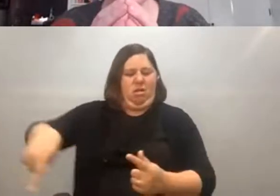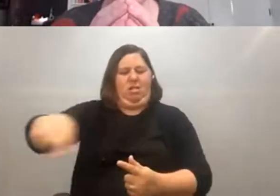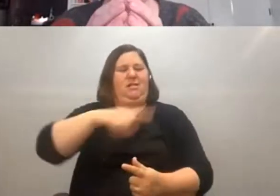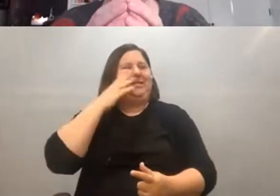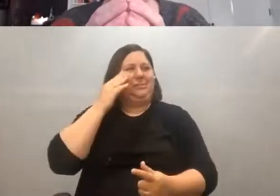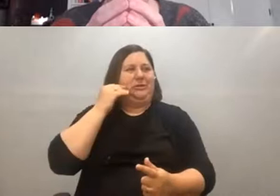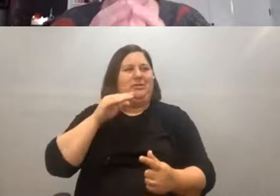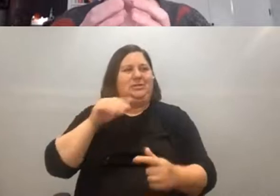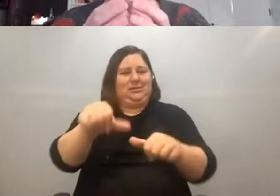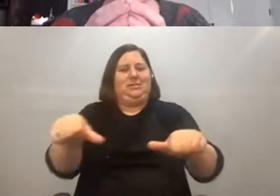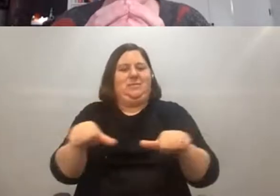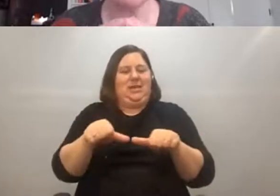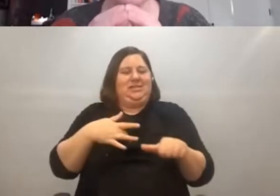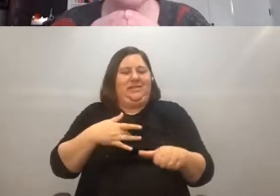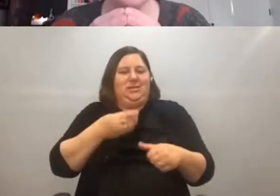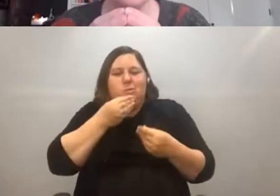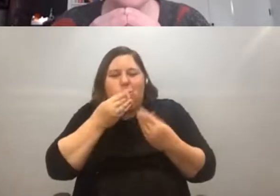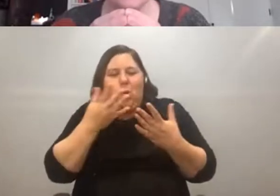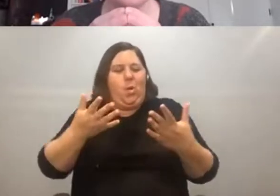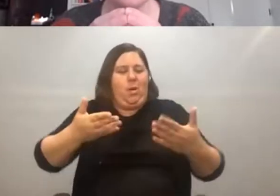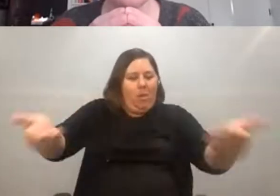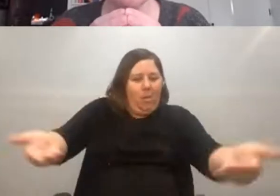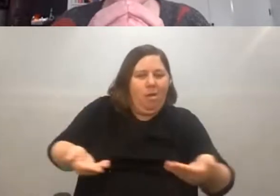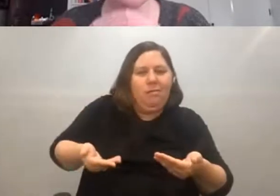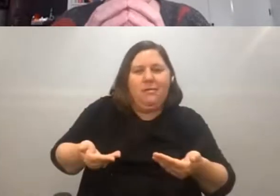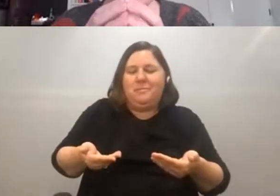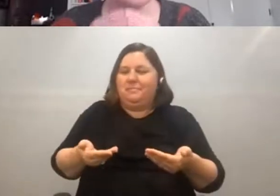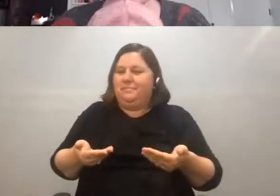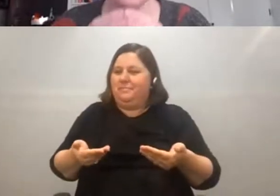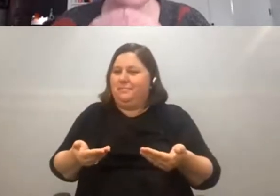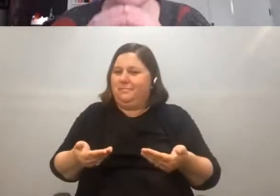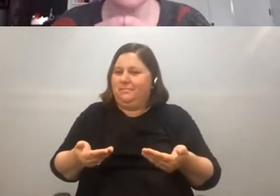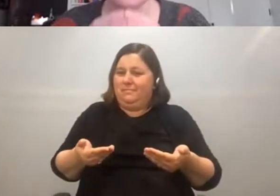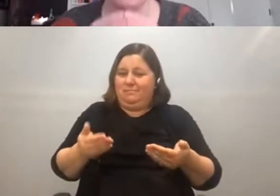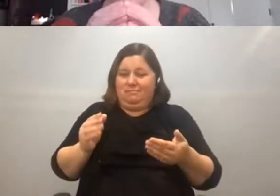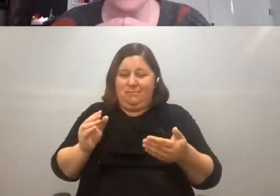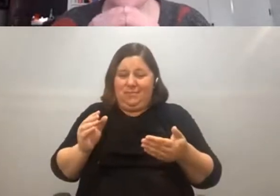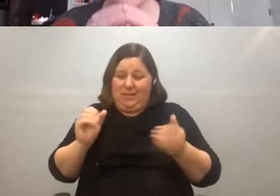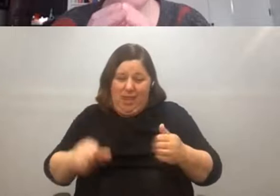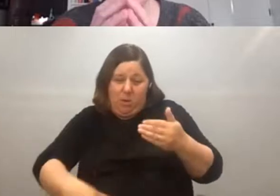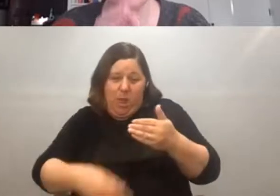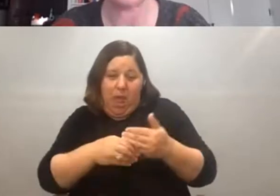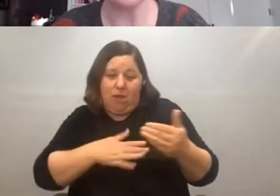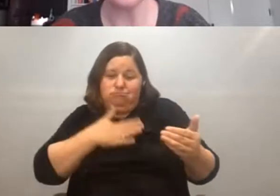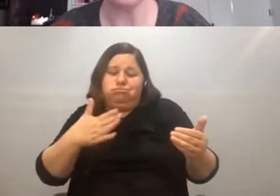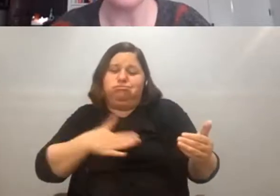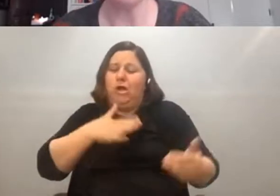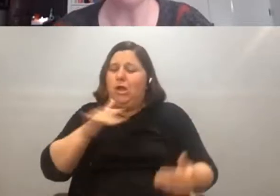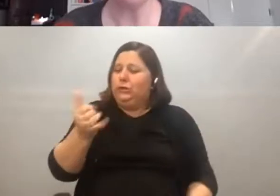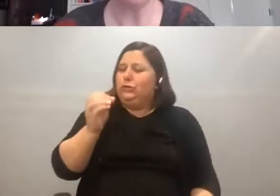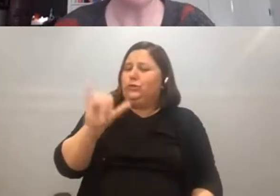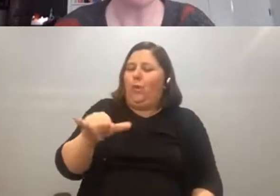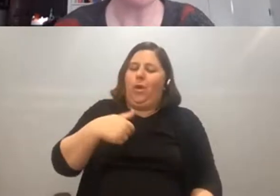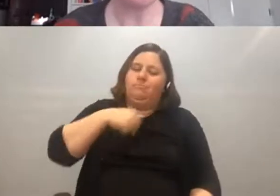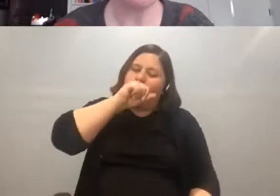of of warmth and a place of welcoming and if we can insert joy in there while we're at it i would love to see that